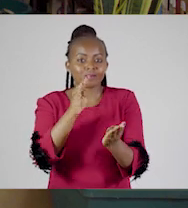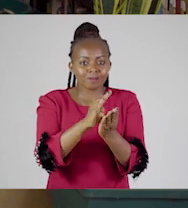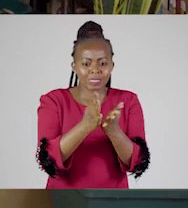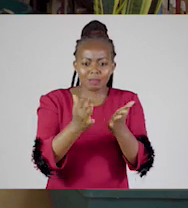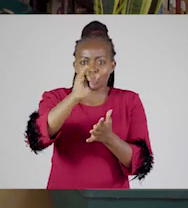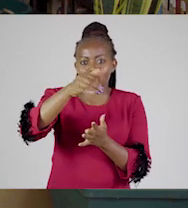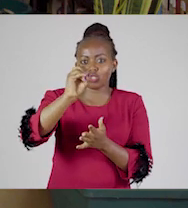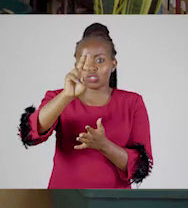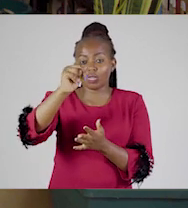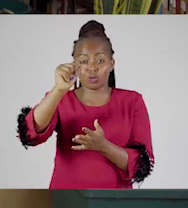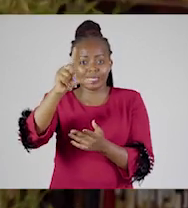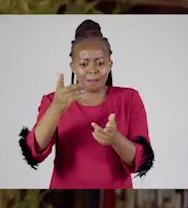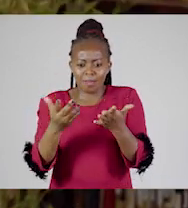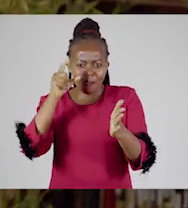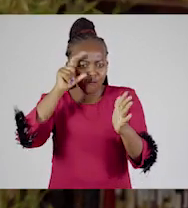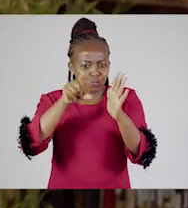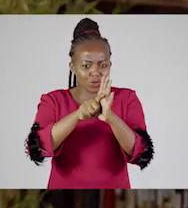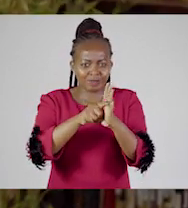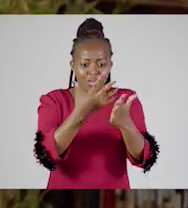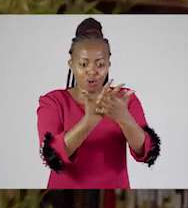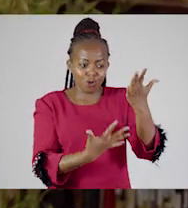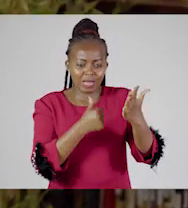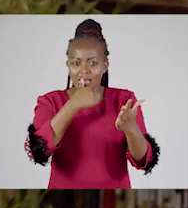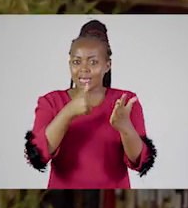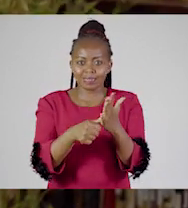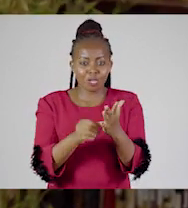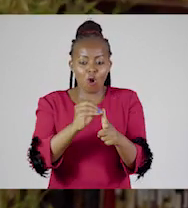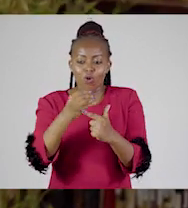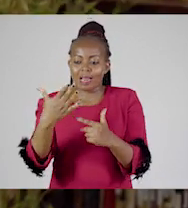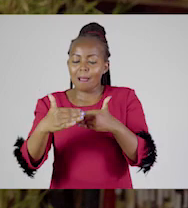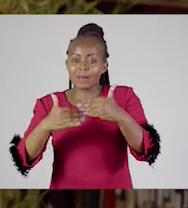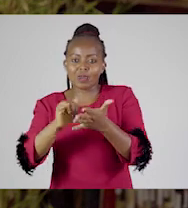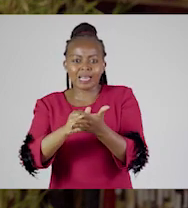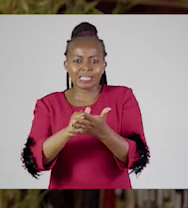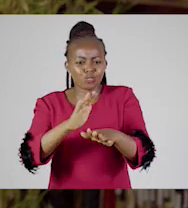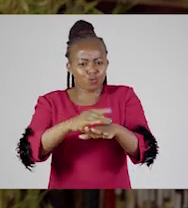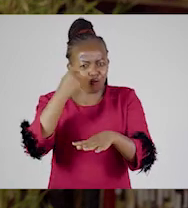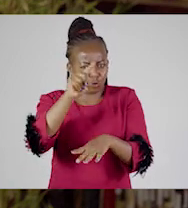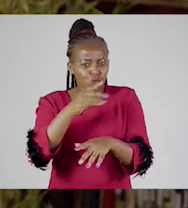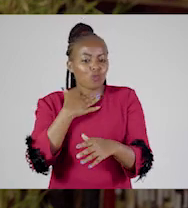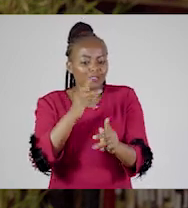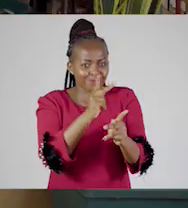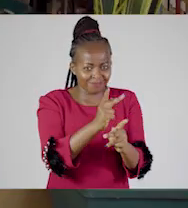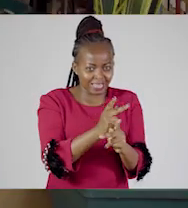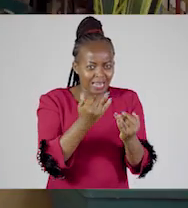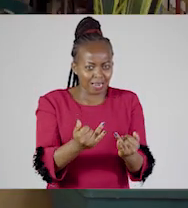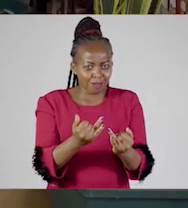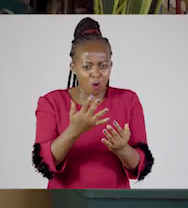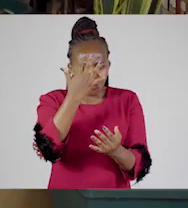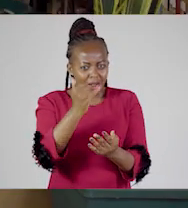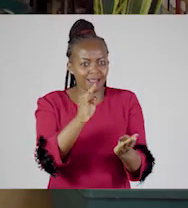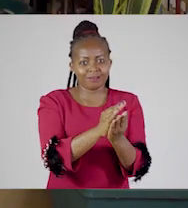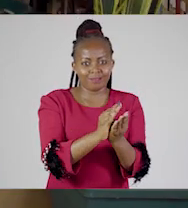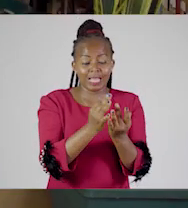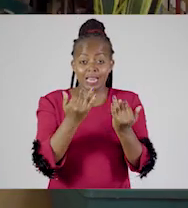your journals, your photographs, your documents, letters, and any material that is dear to you and your family. What do we